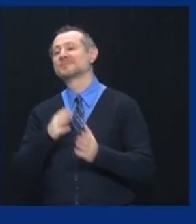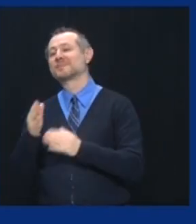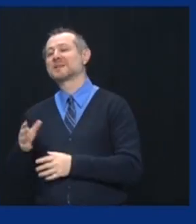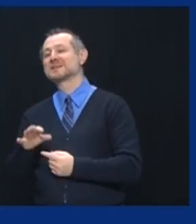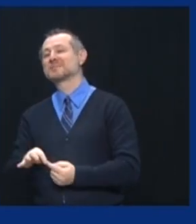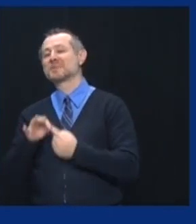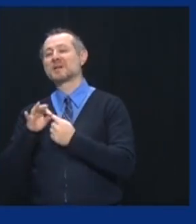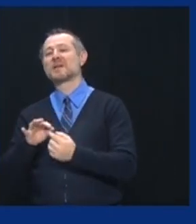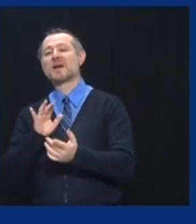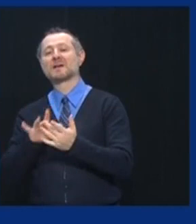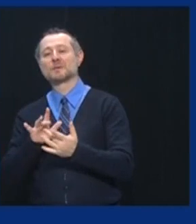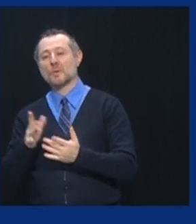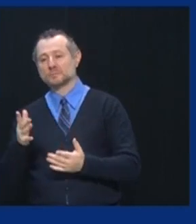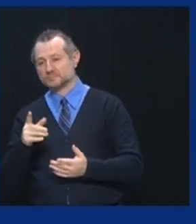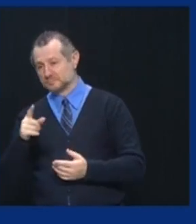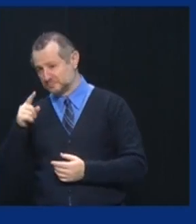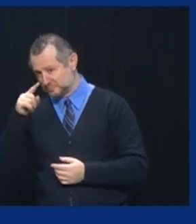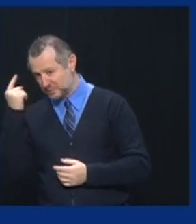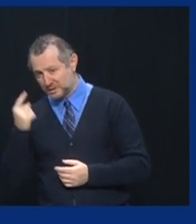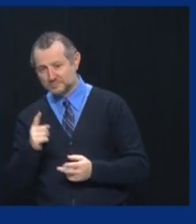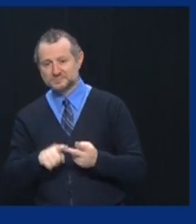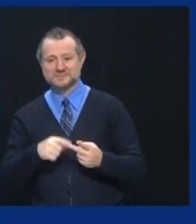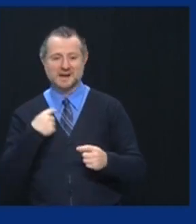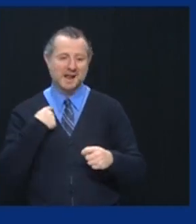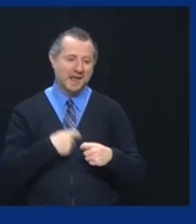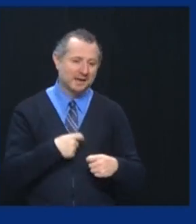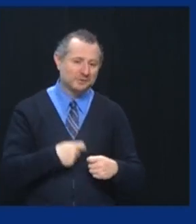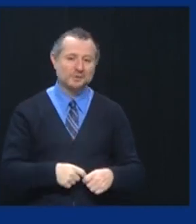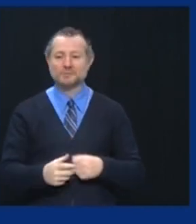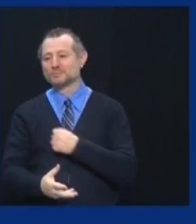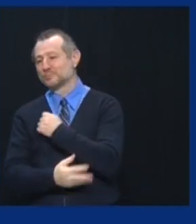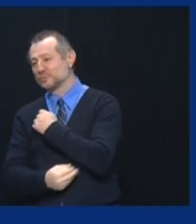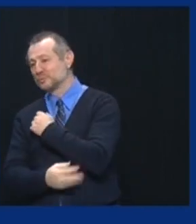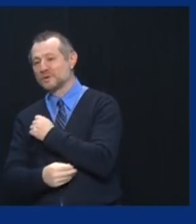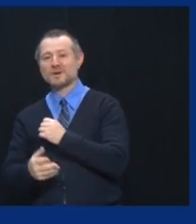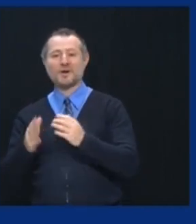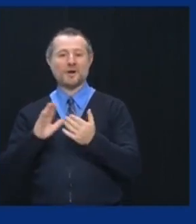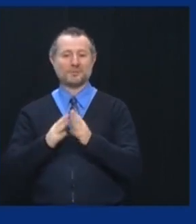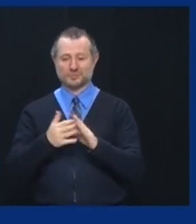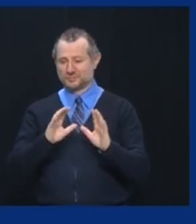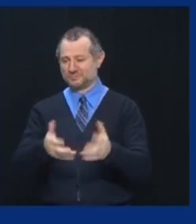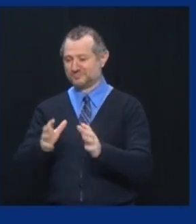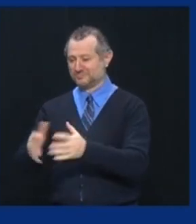to Black, Latino, and poor communities.